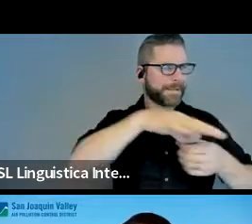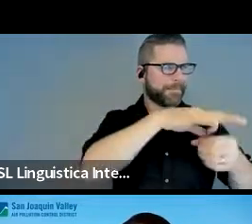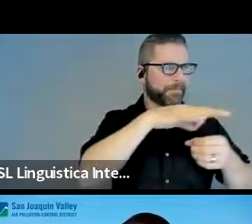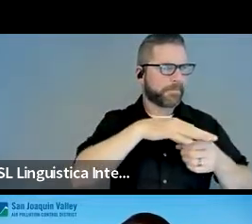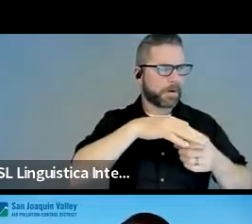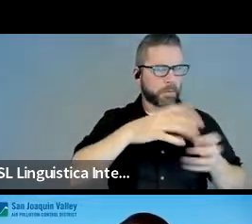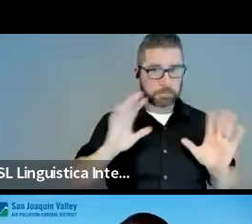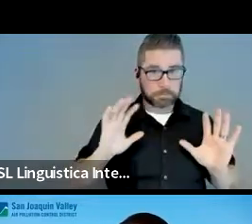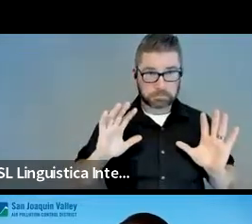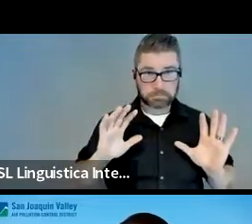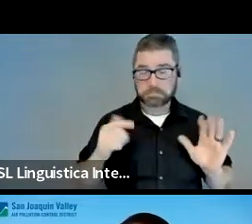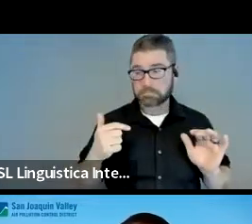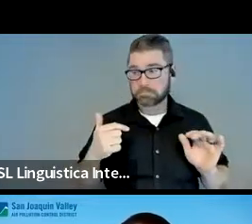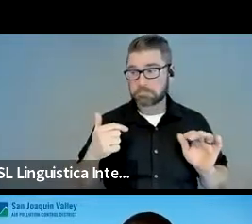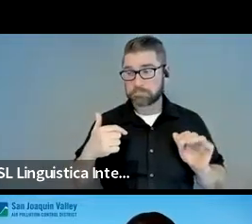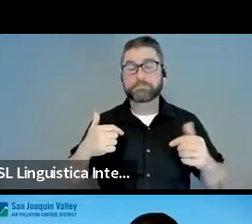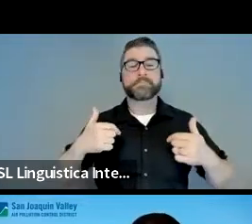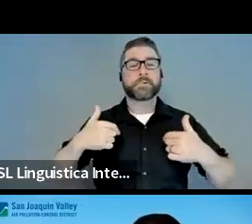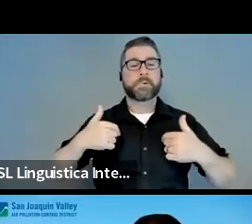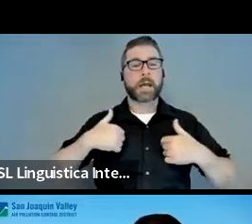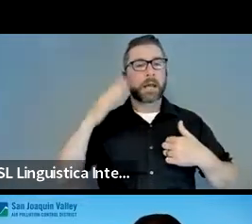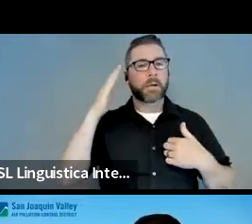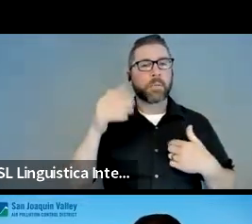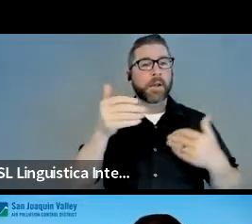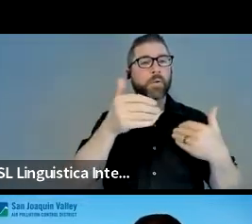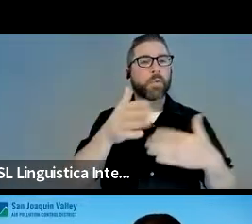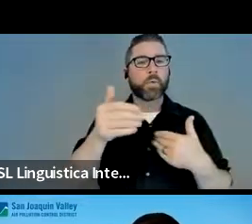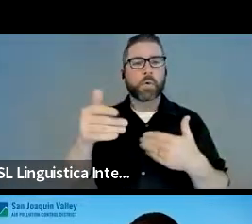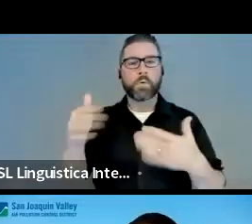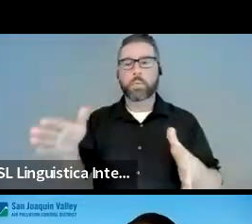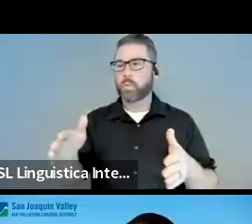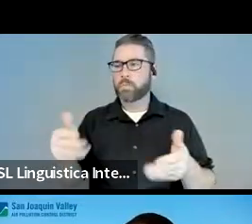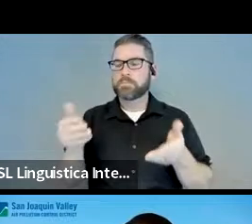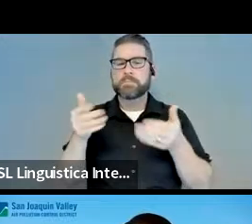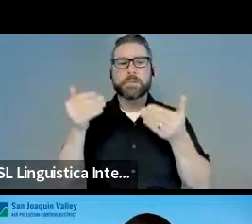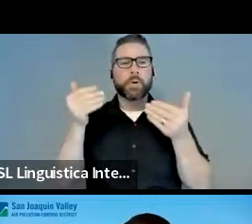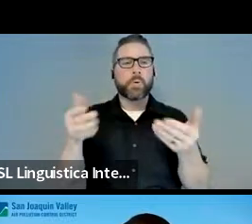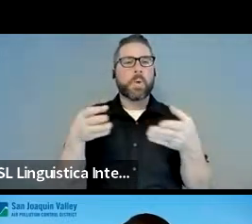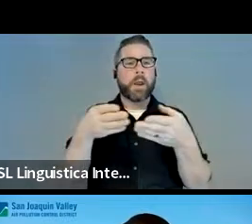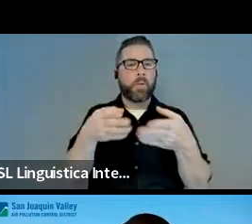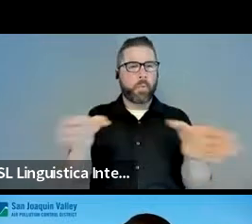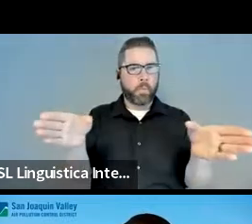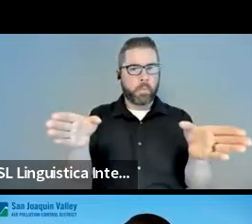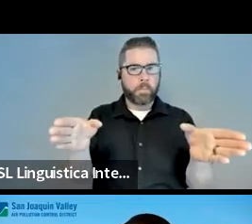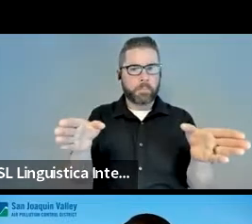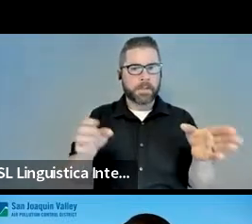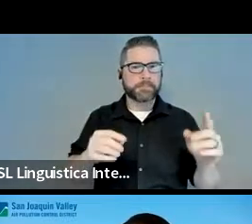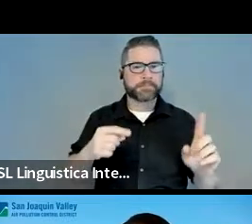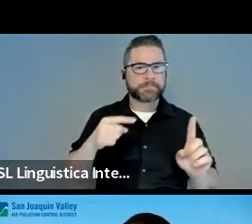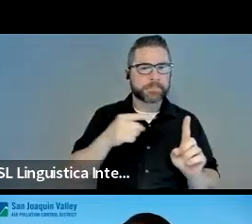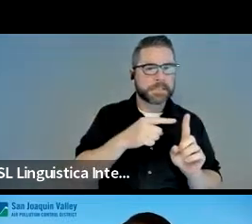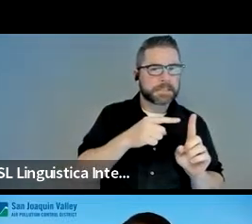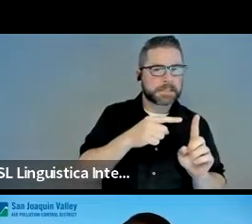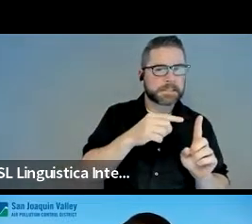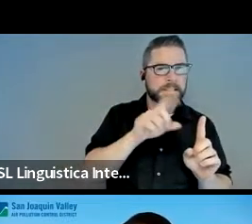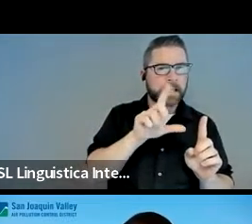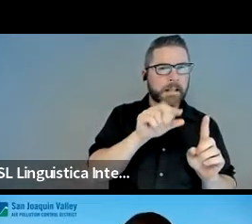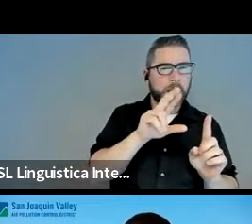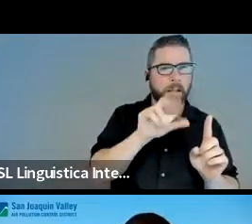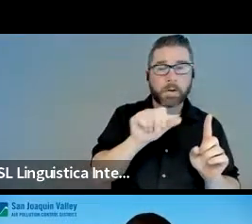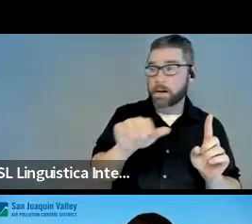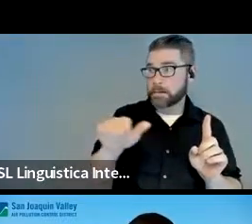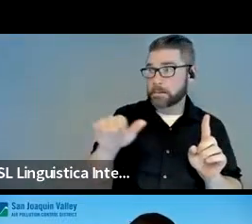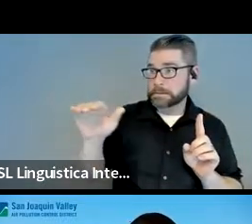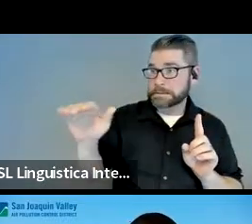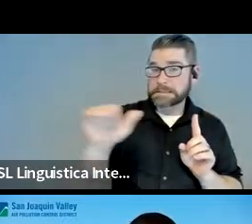ahead and open up the rooms. Thank you, And Amy. Before you open up your rooms, just want to let AD folk know, Cass,